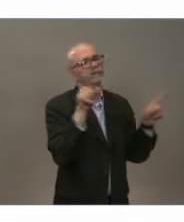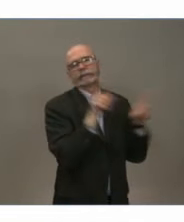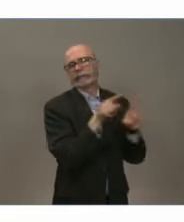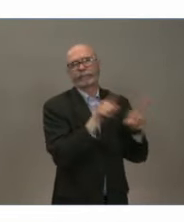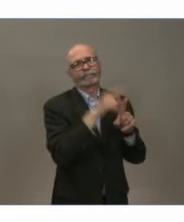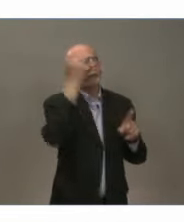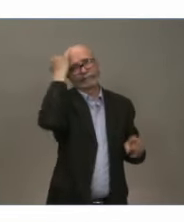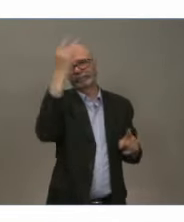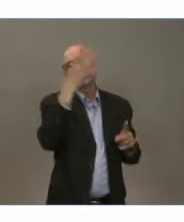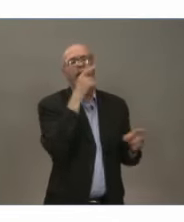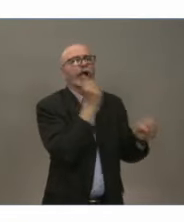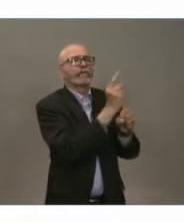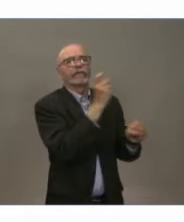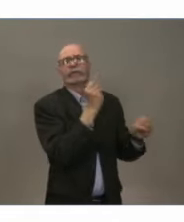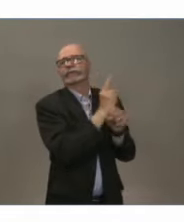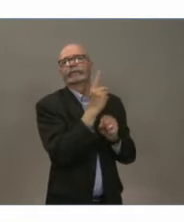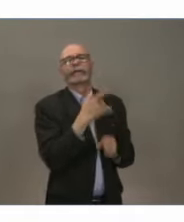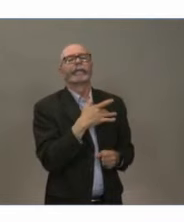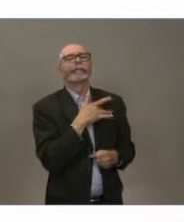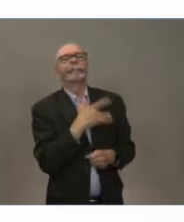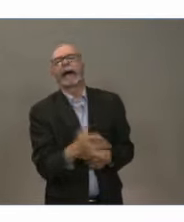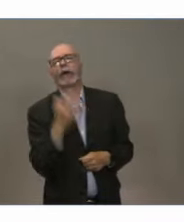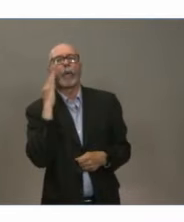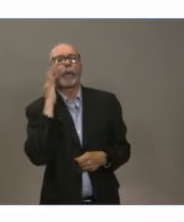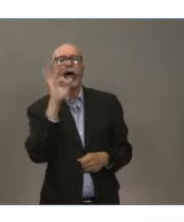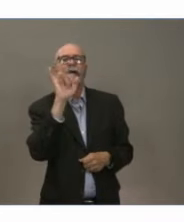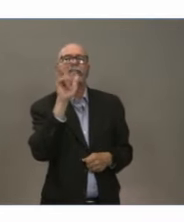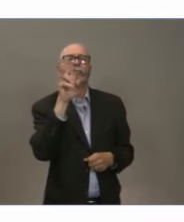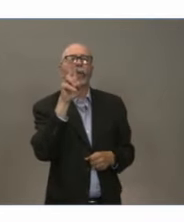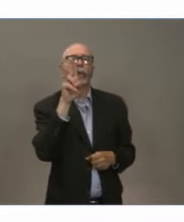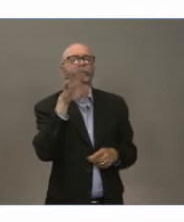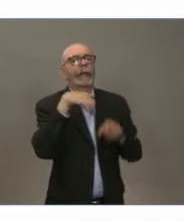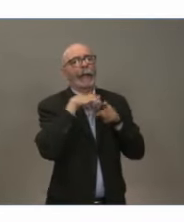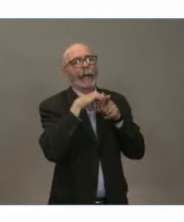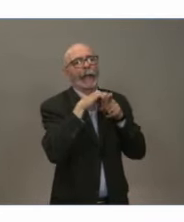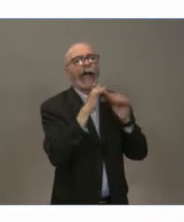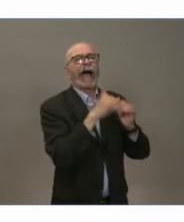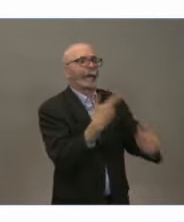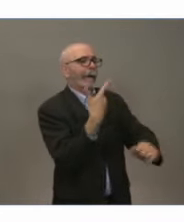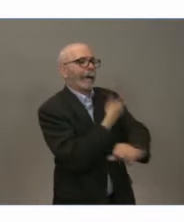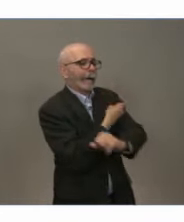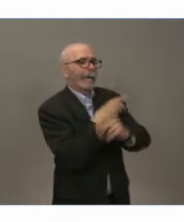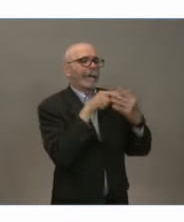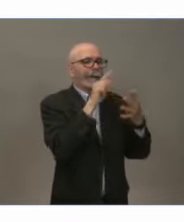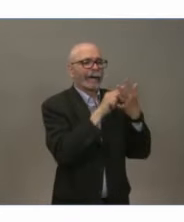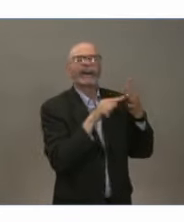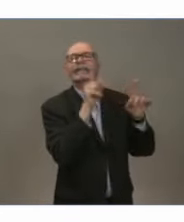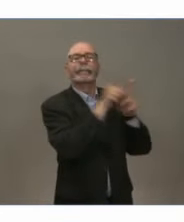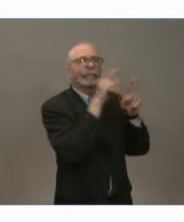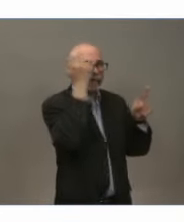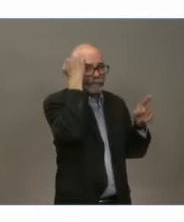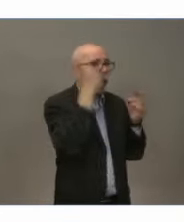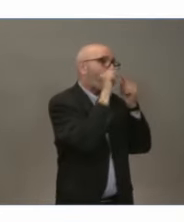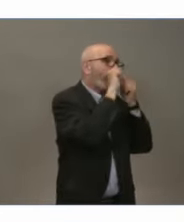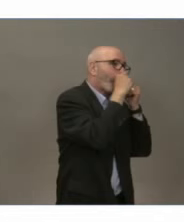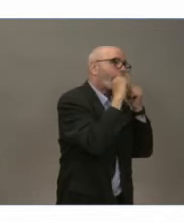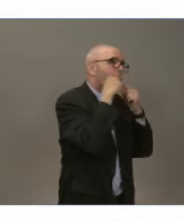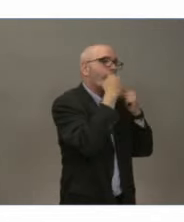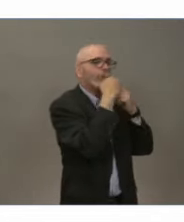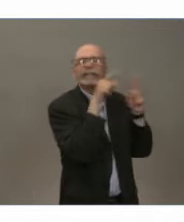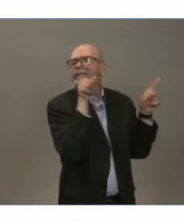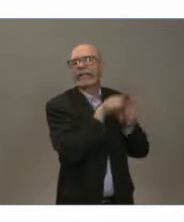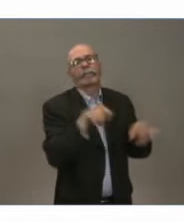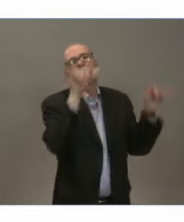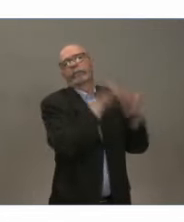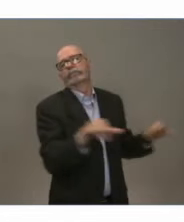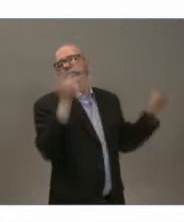have outbreaks of possibly influenza. They swab on site all their residents. If they have the capacity, they're also doing this, collecting the